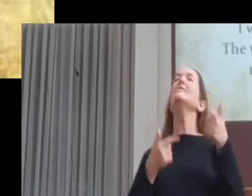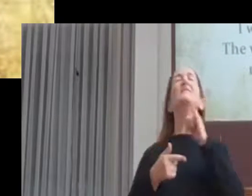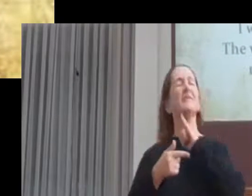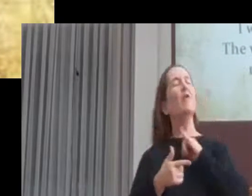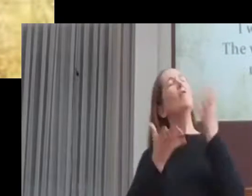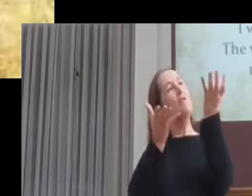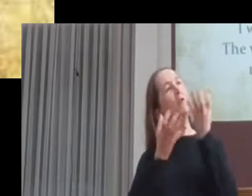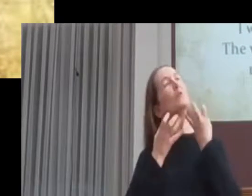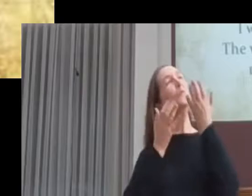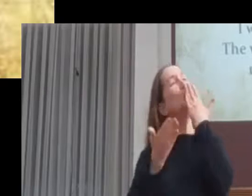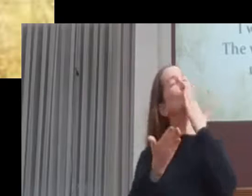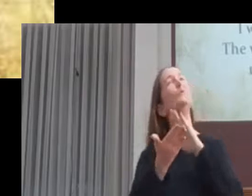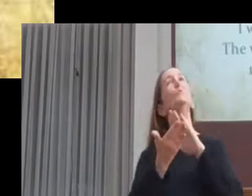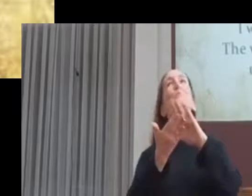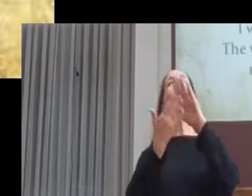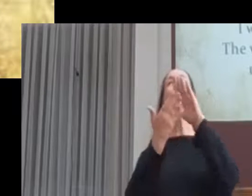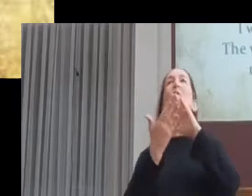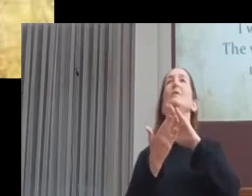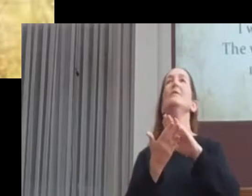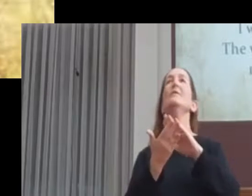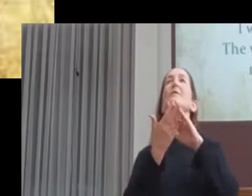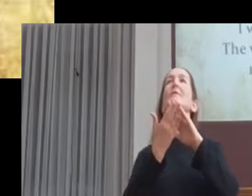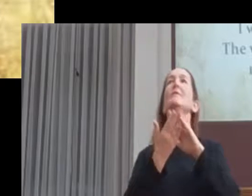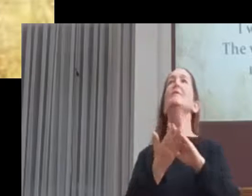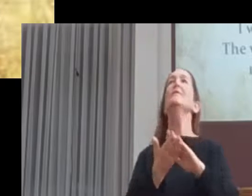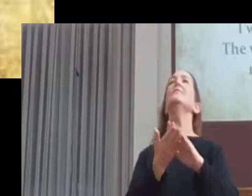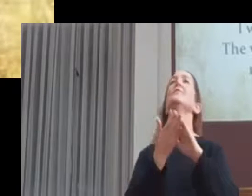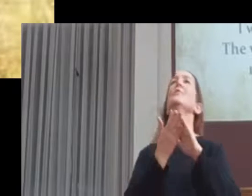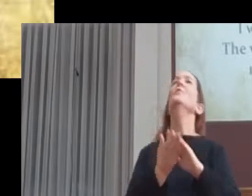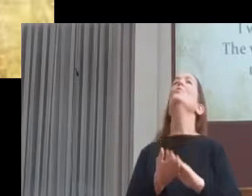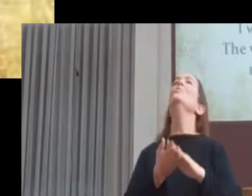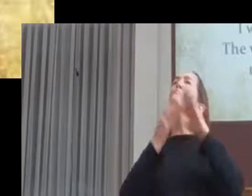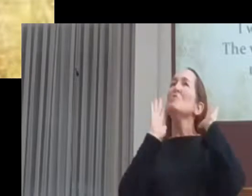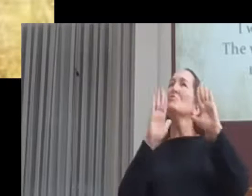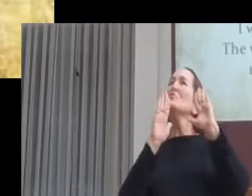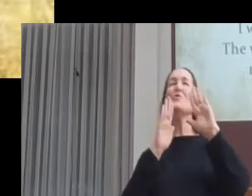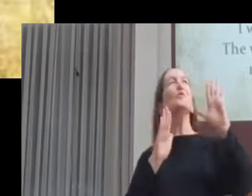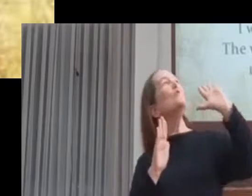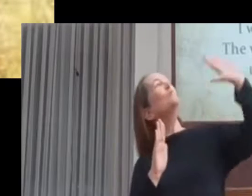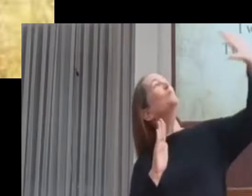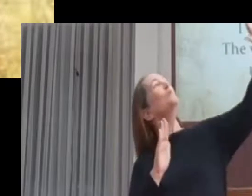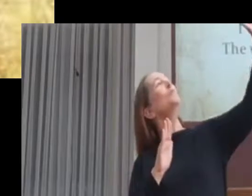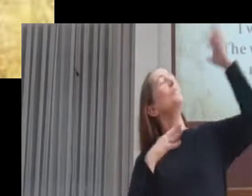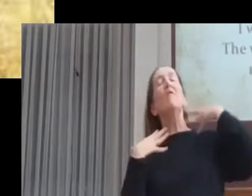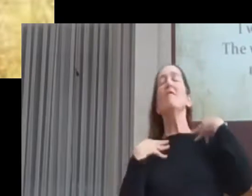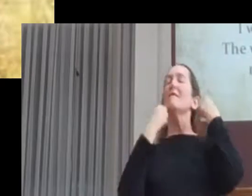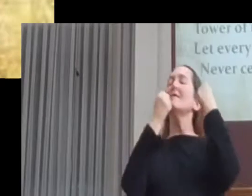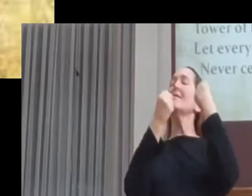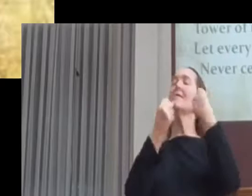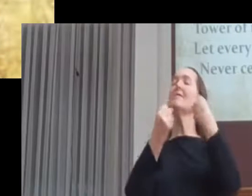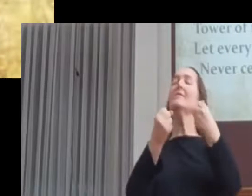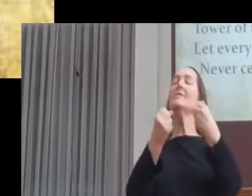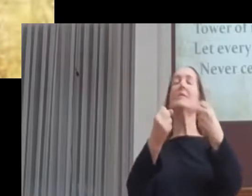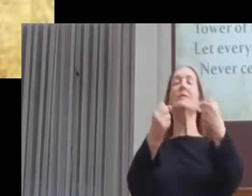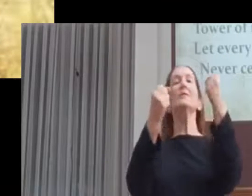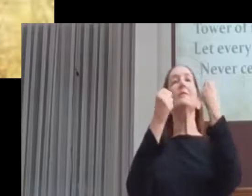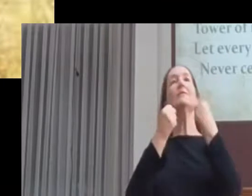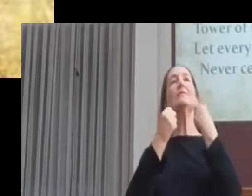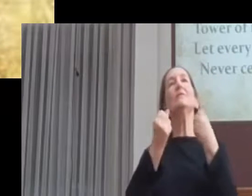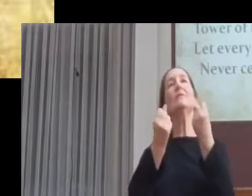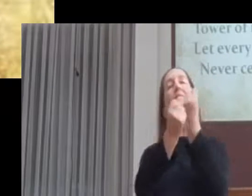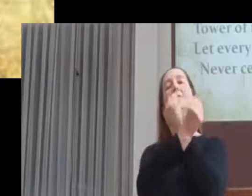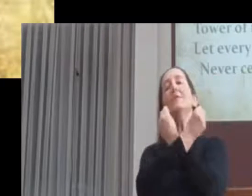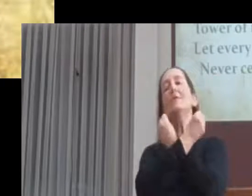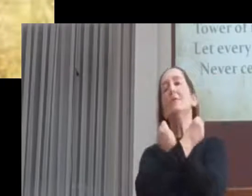All of my days I want to praise the wonders of